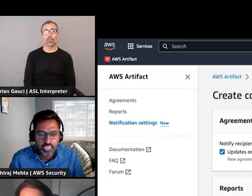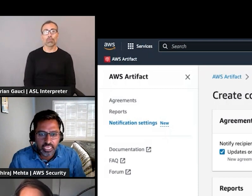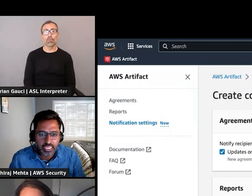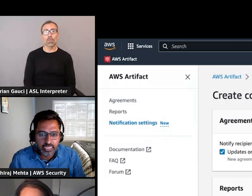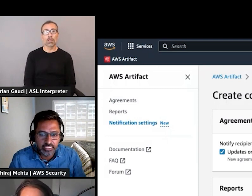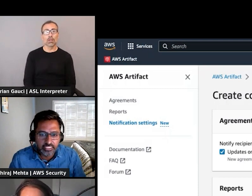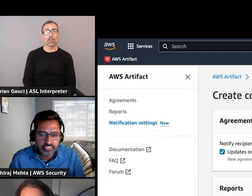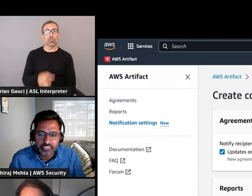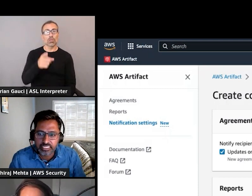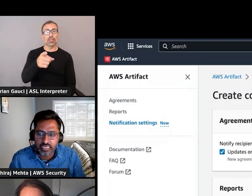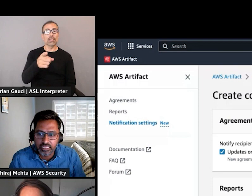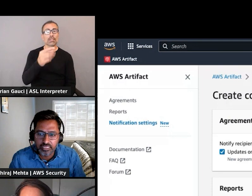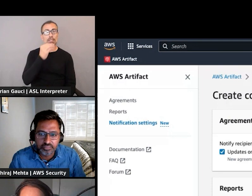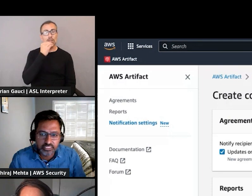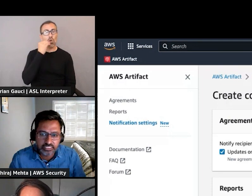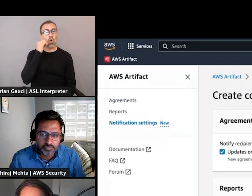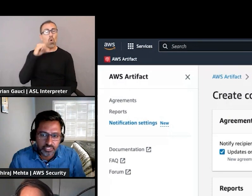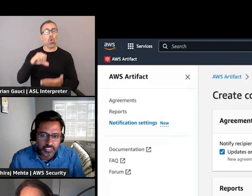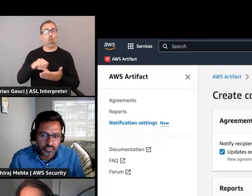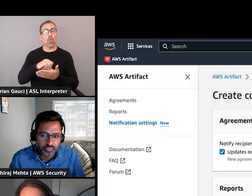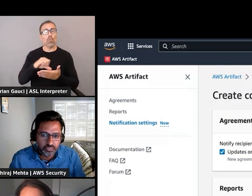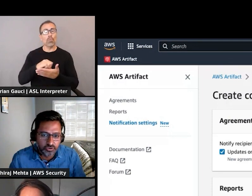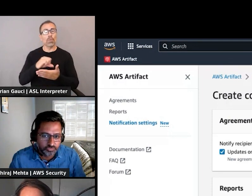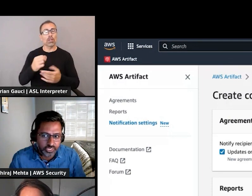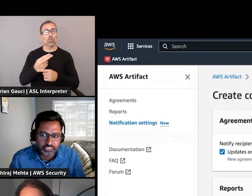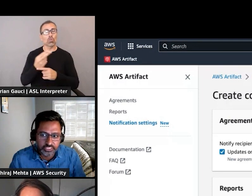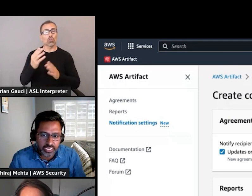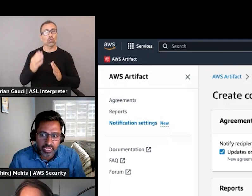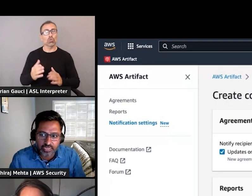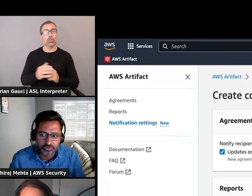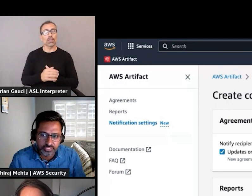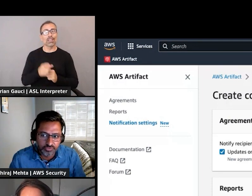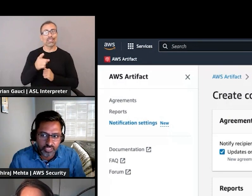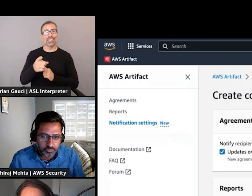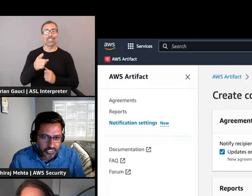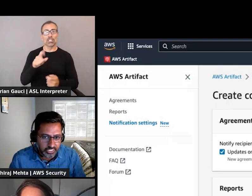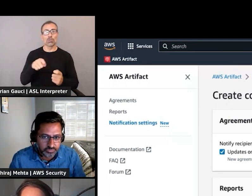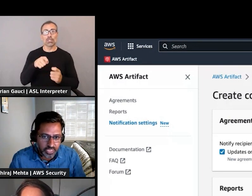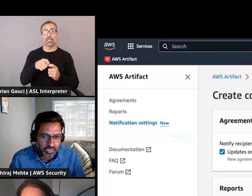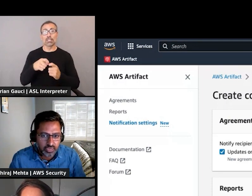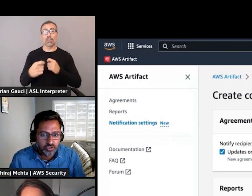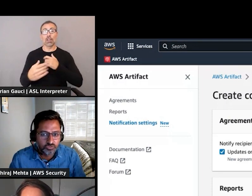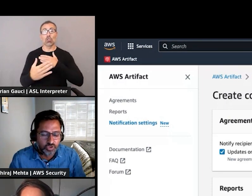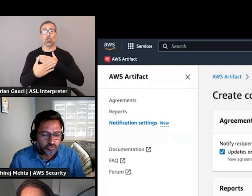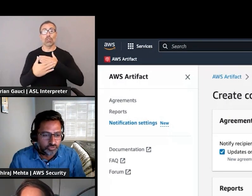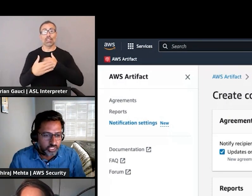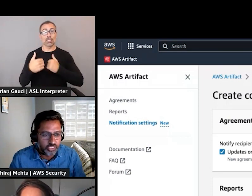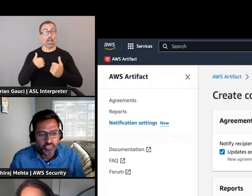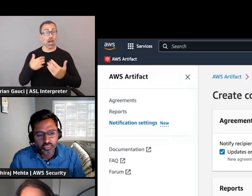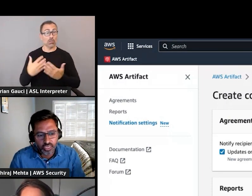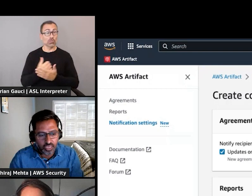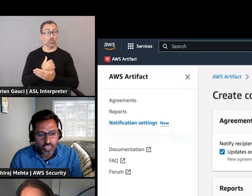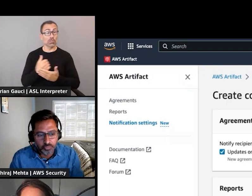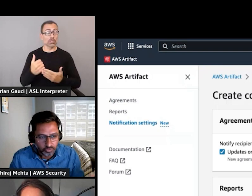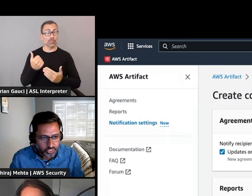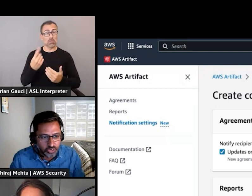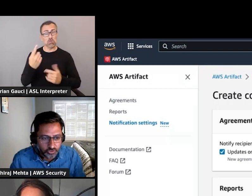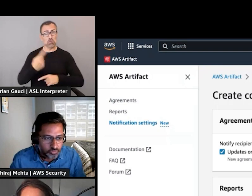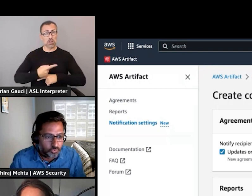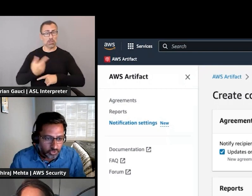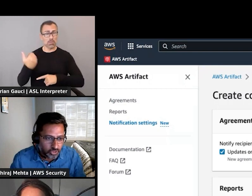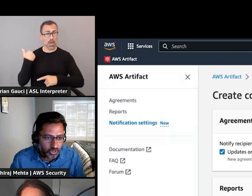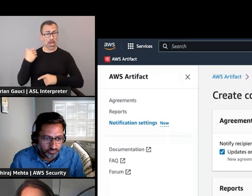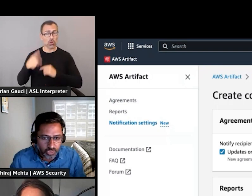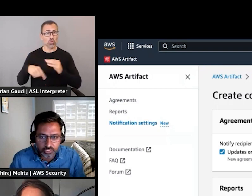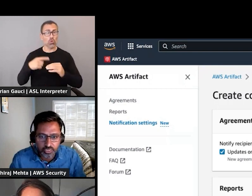homepage, and this is a particular notification that I had received a couple days back when we uploaded a